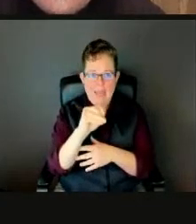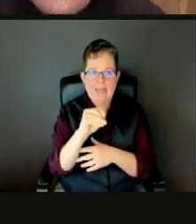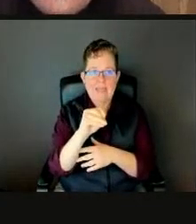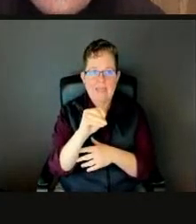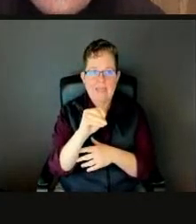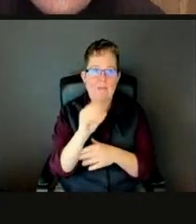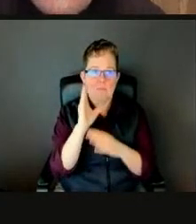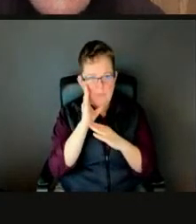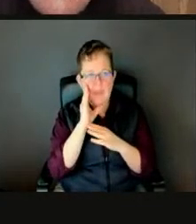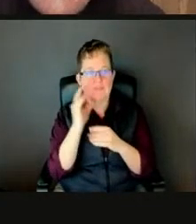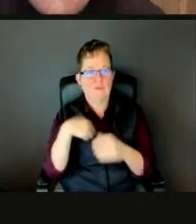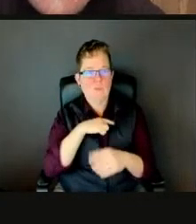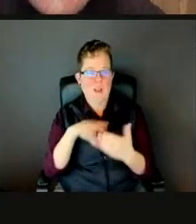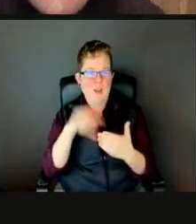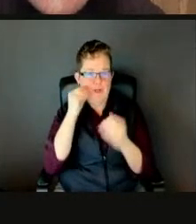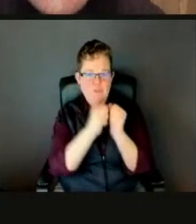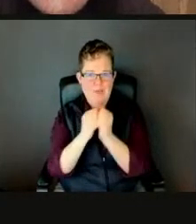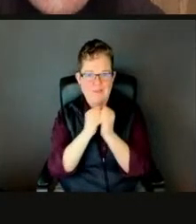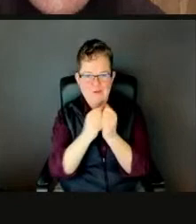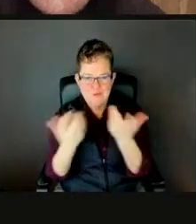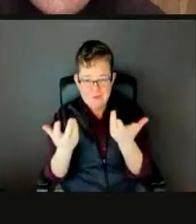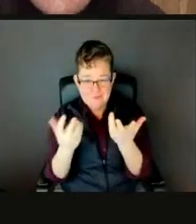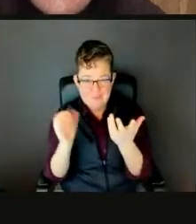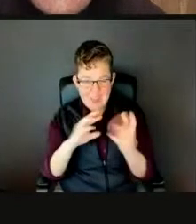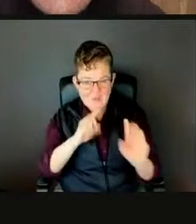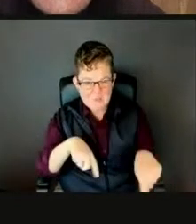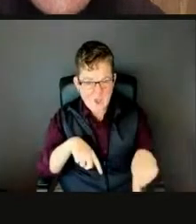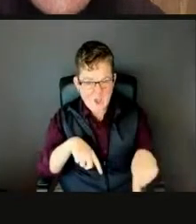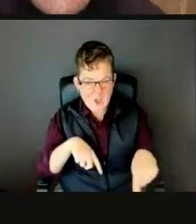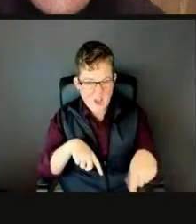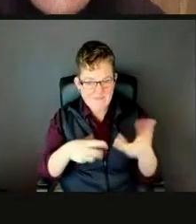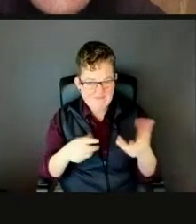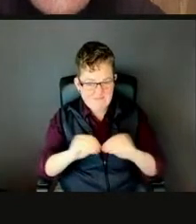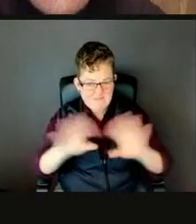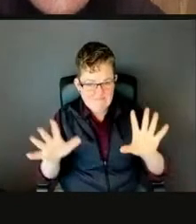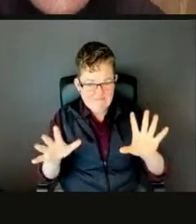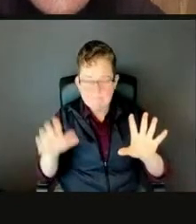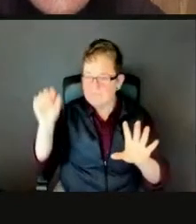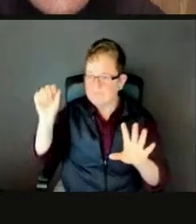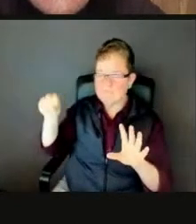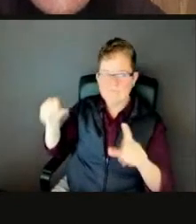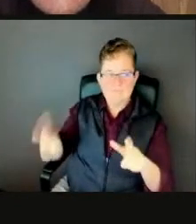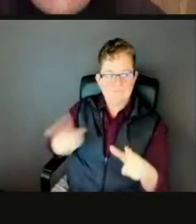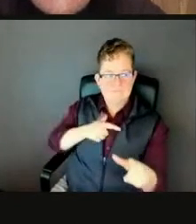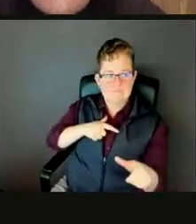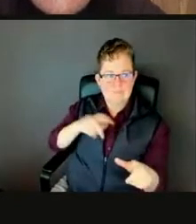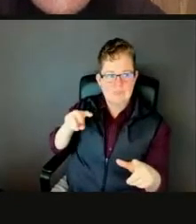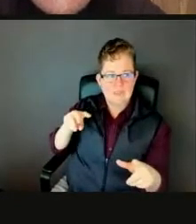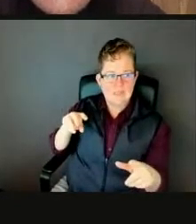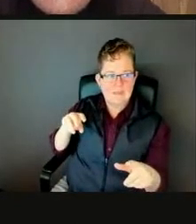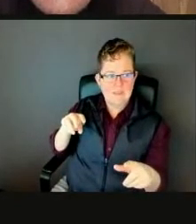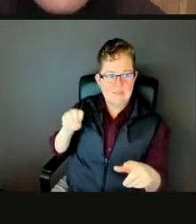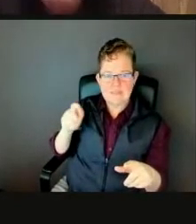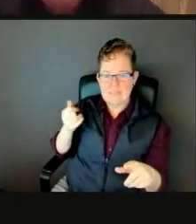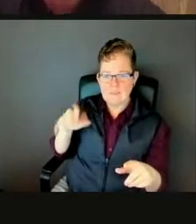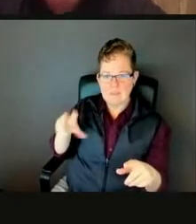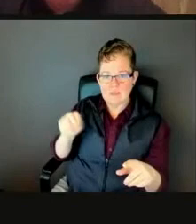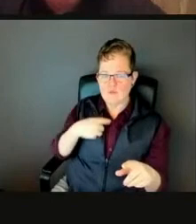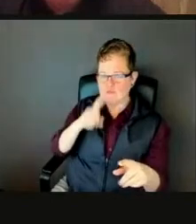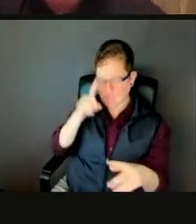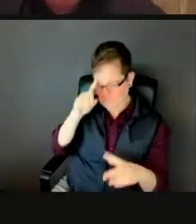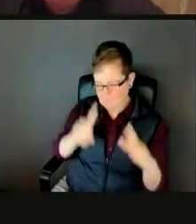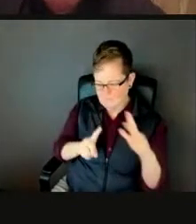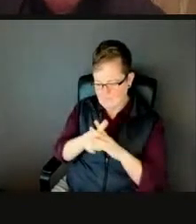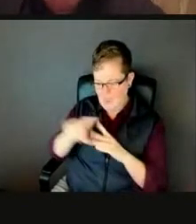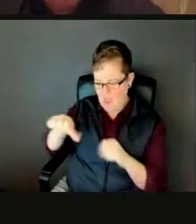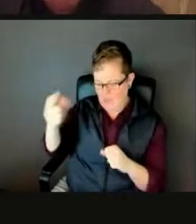learn together. Okay. Did that respond to your question? Yeah, you did great. I do have one more question that you sparked for me,